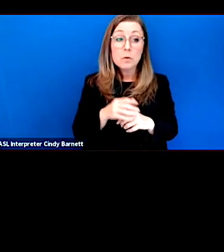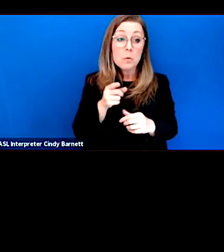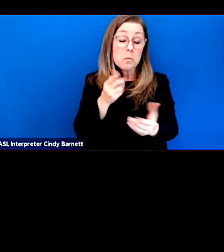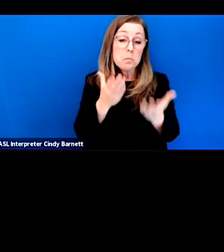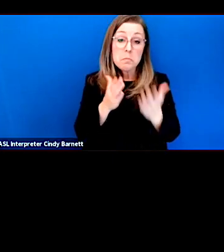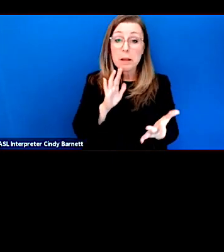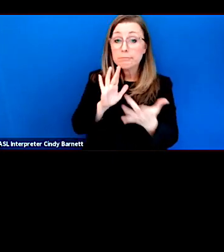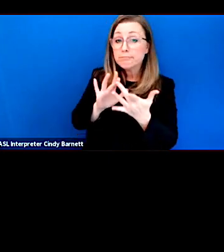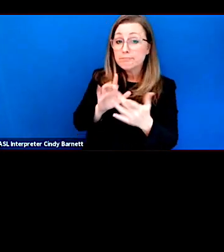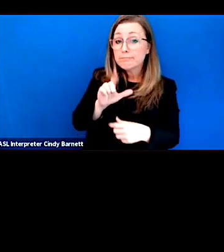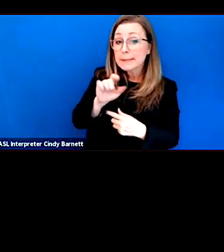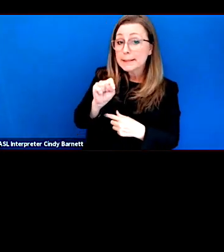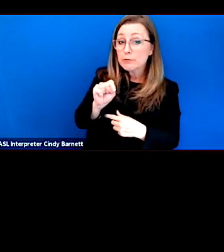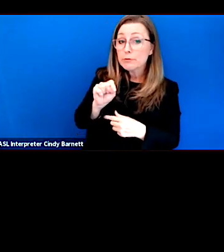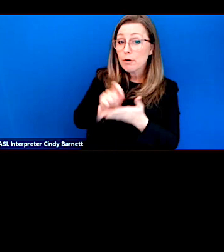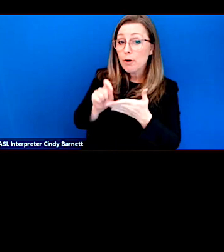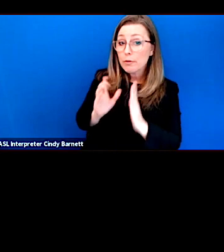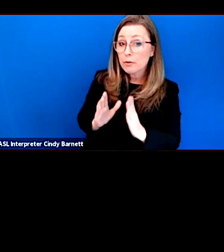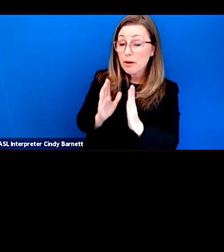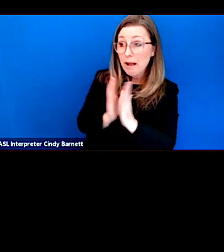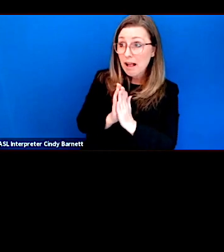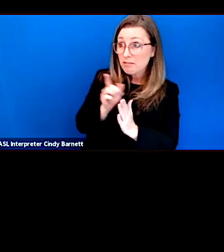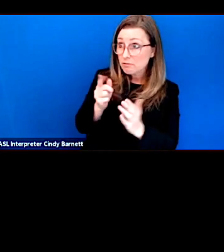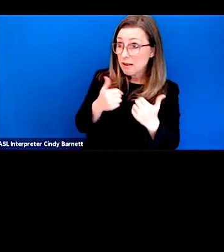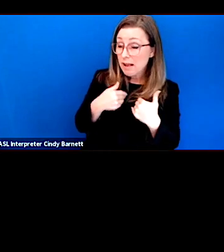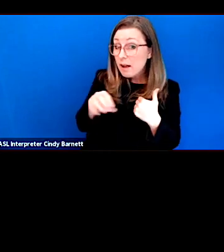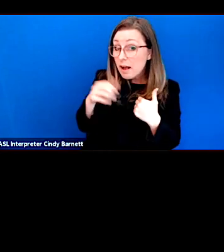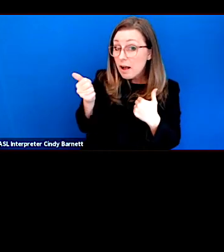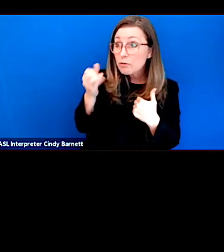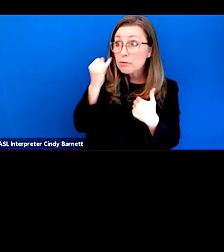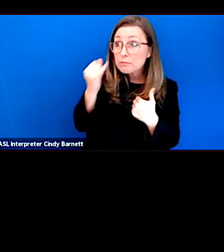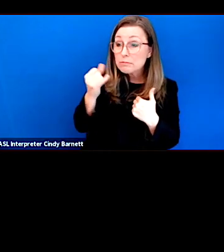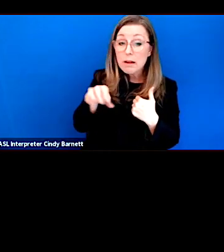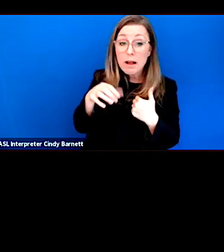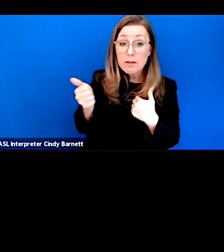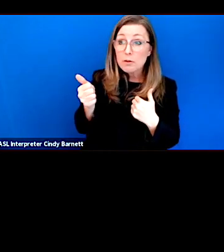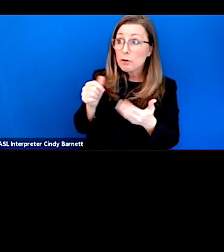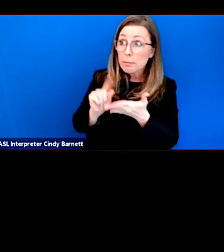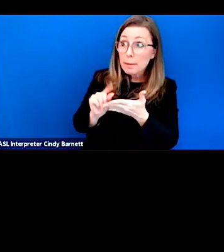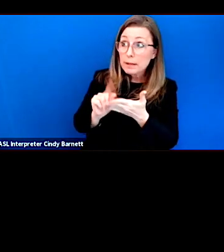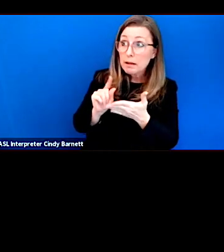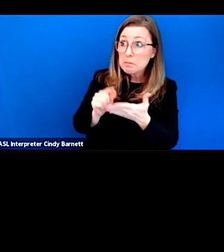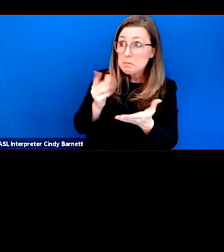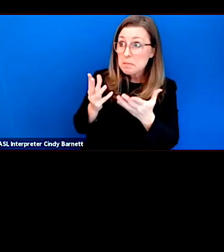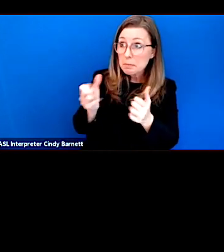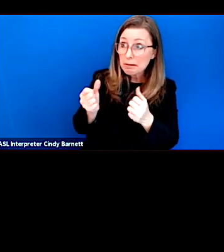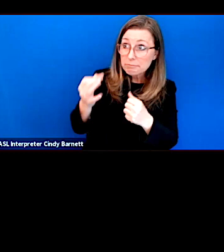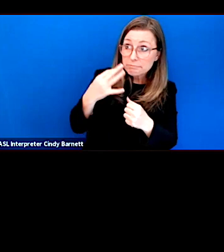have suggestions on other publications to be considered for inclusion. Authors' contact information is